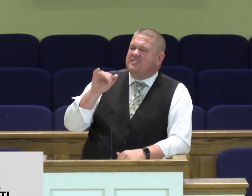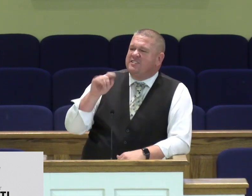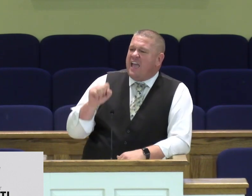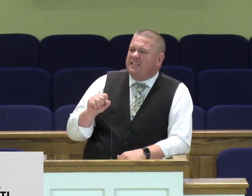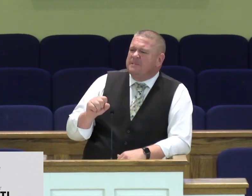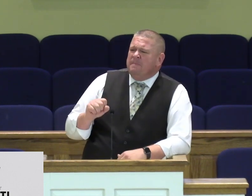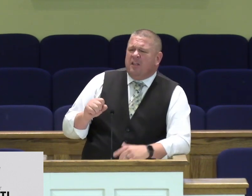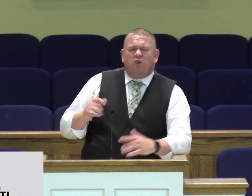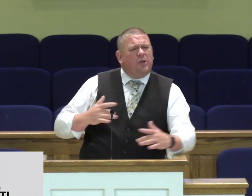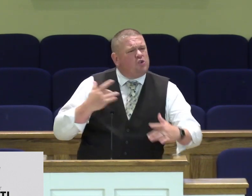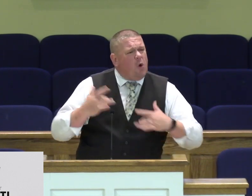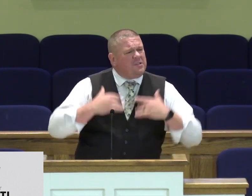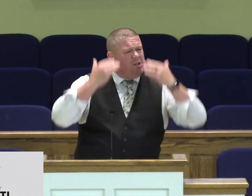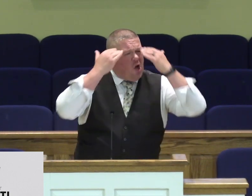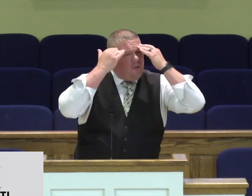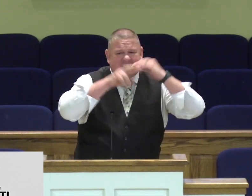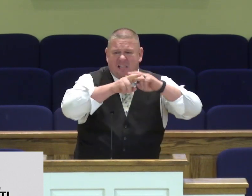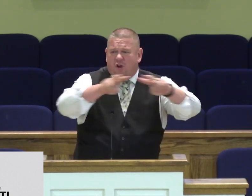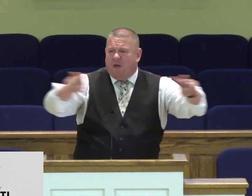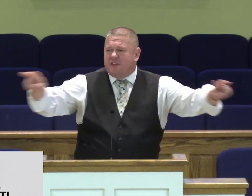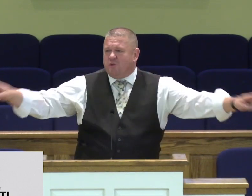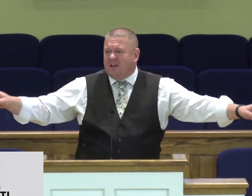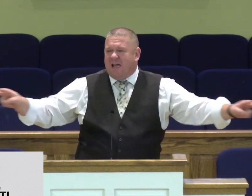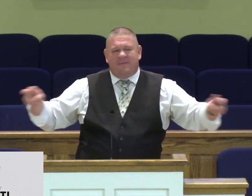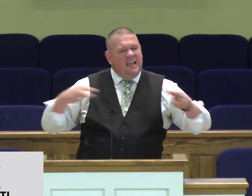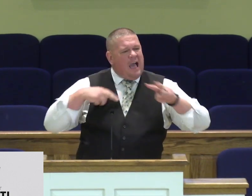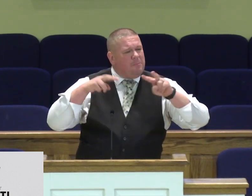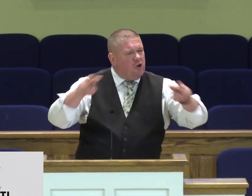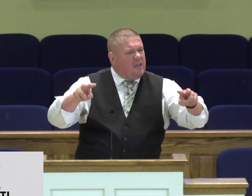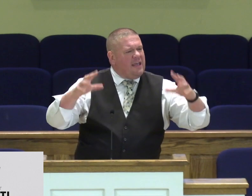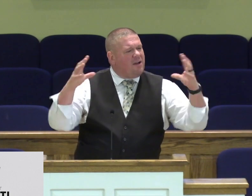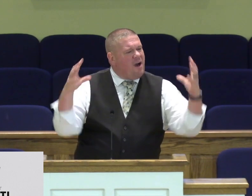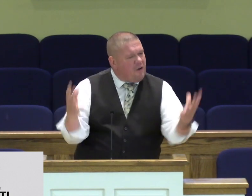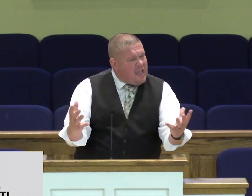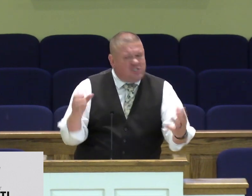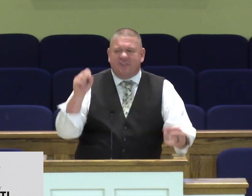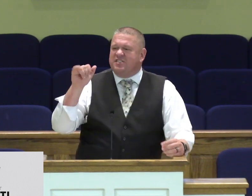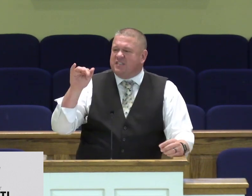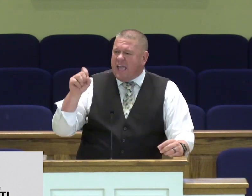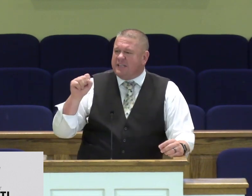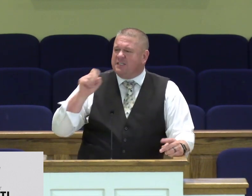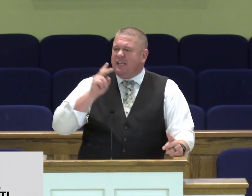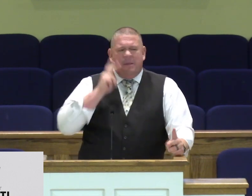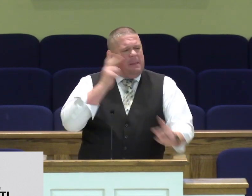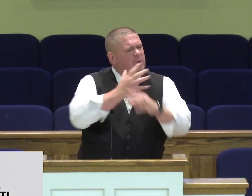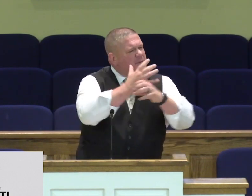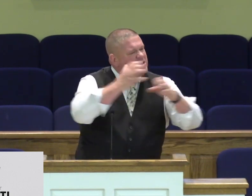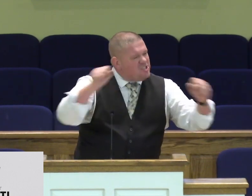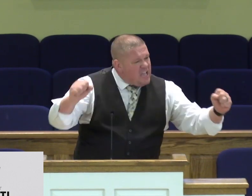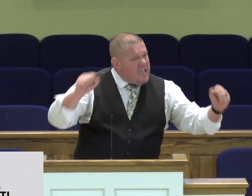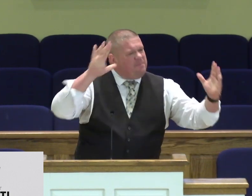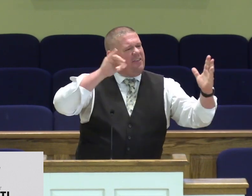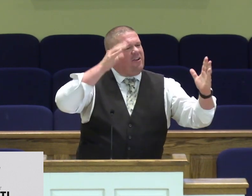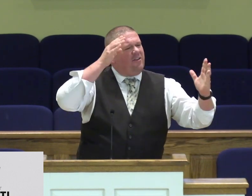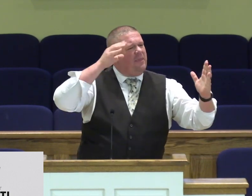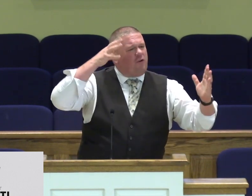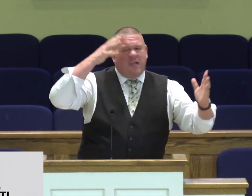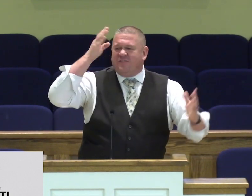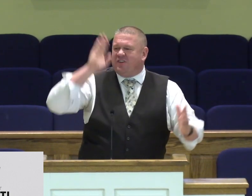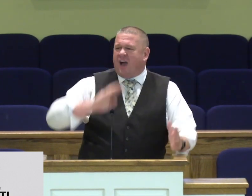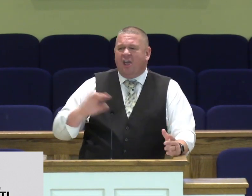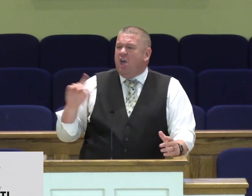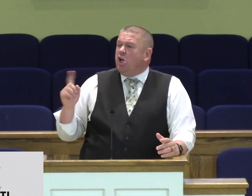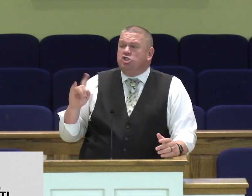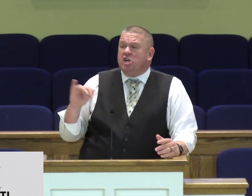other as saints, to rejoice in knowing that as I look around this room tonight, I'm looking at a congregation of saints, people that have been saved by the